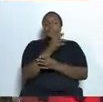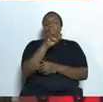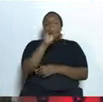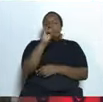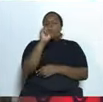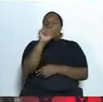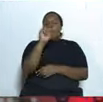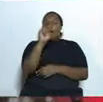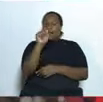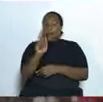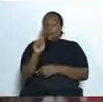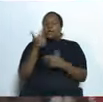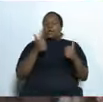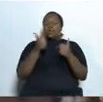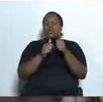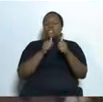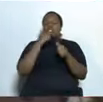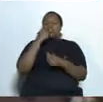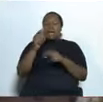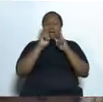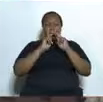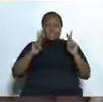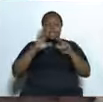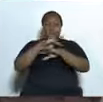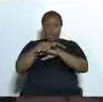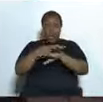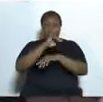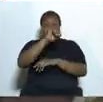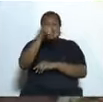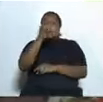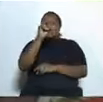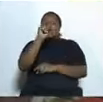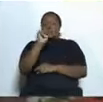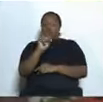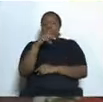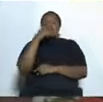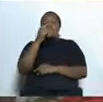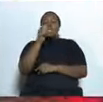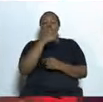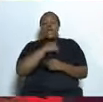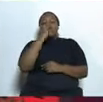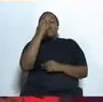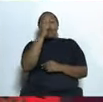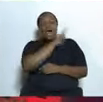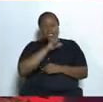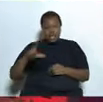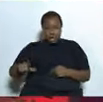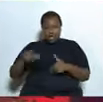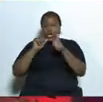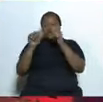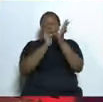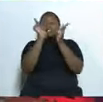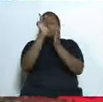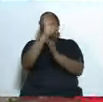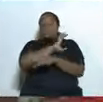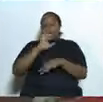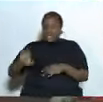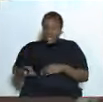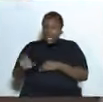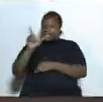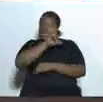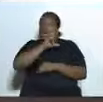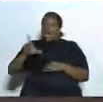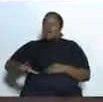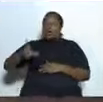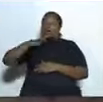is peace on earth. John said, there is one Lord, and that is Jesus Christ our Lord. And only peace